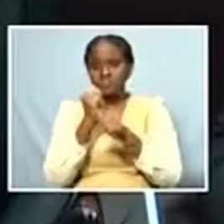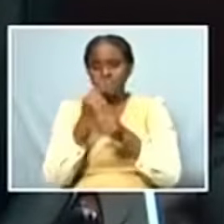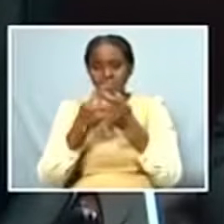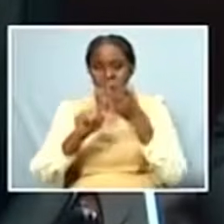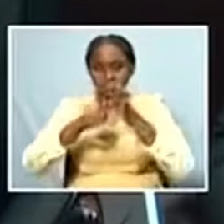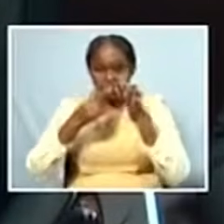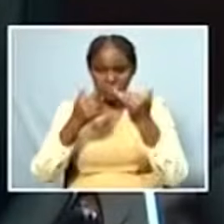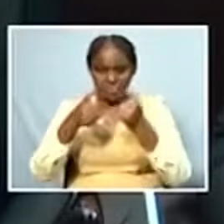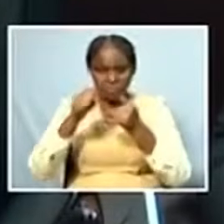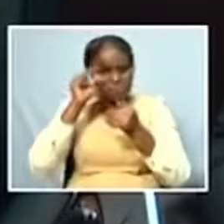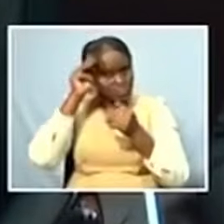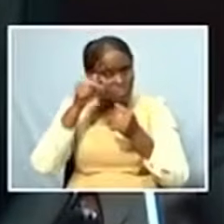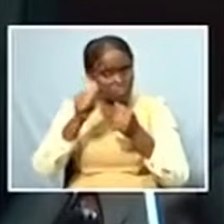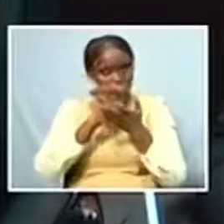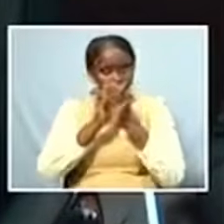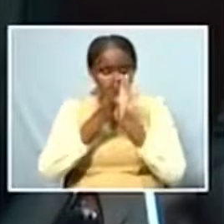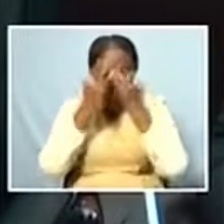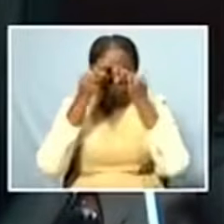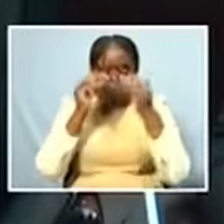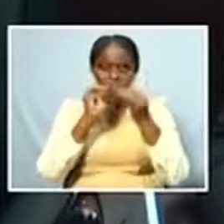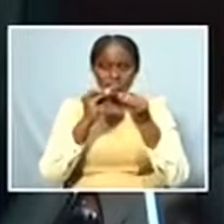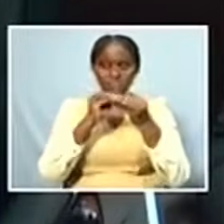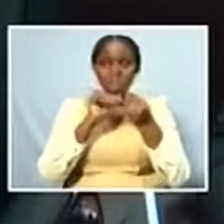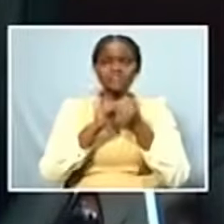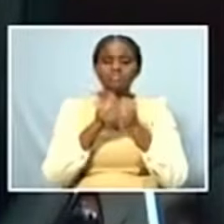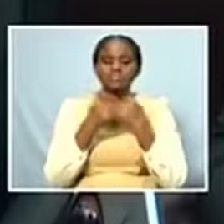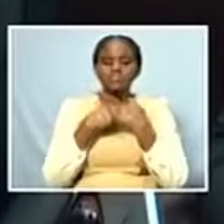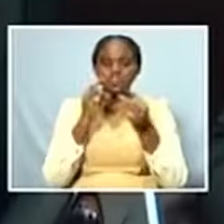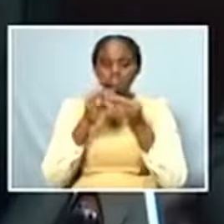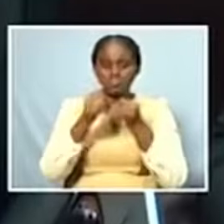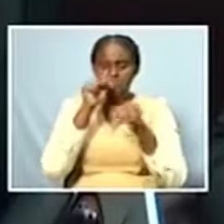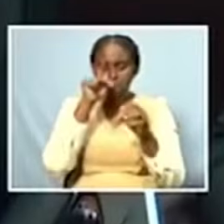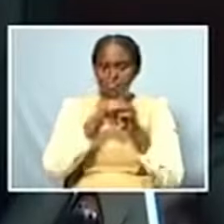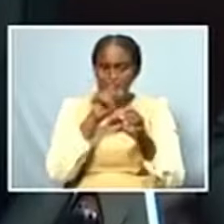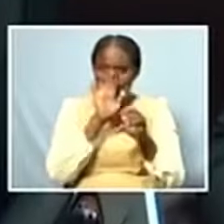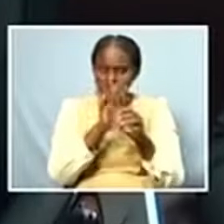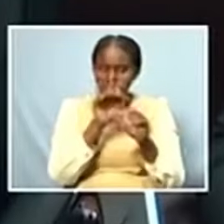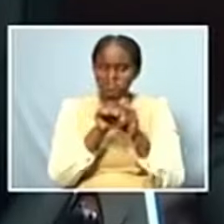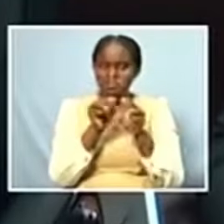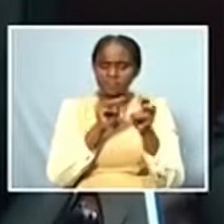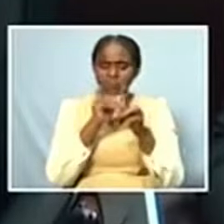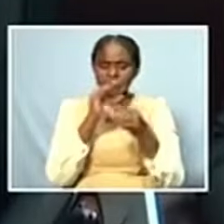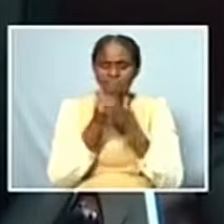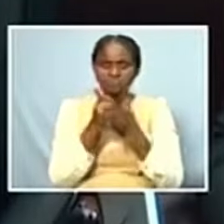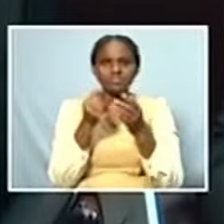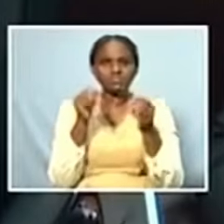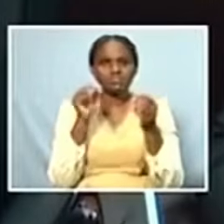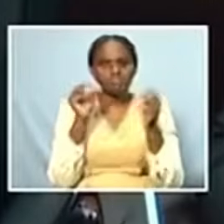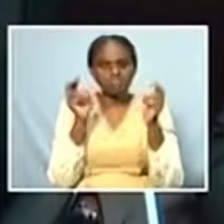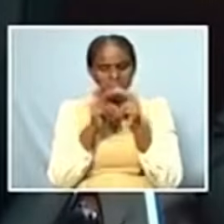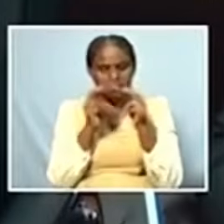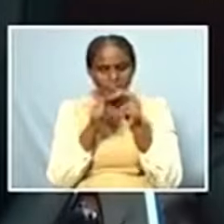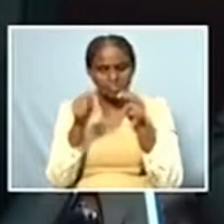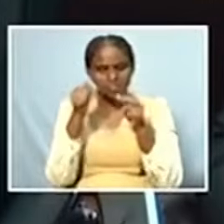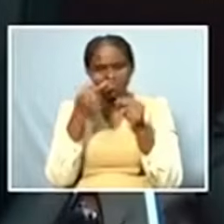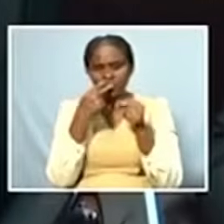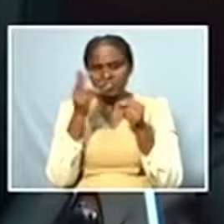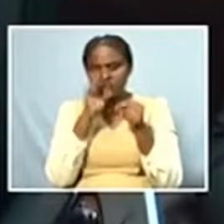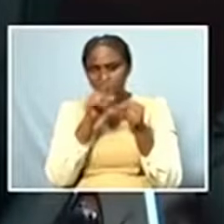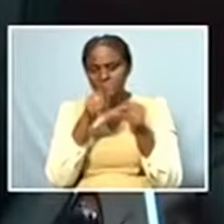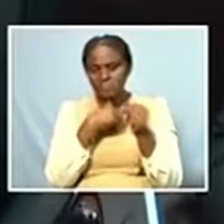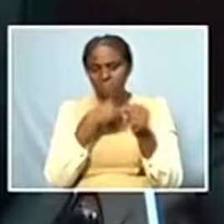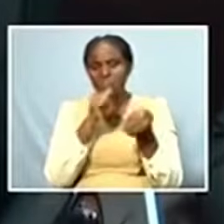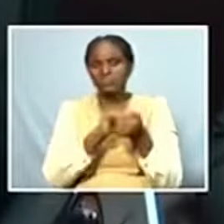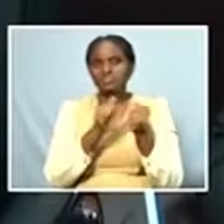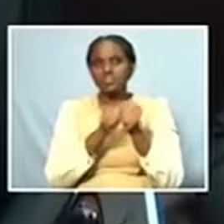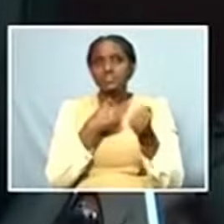point did the ministry realize that there was this problem? If you participated in managing all the contracts, did you notice that there is this